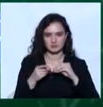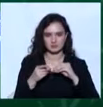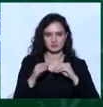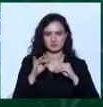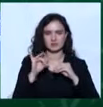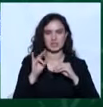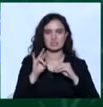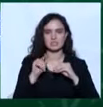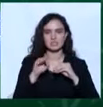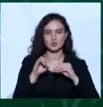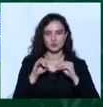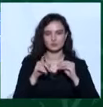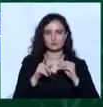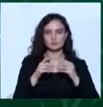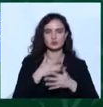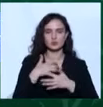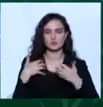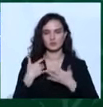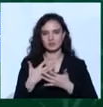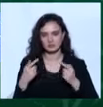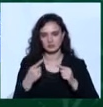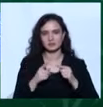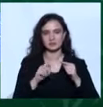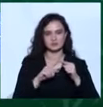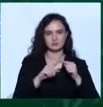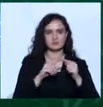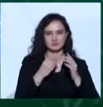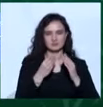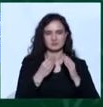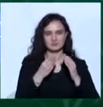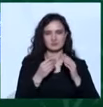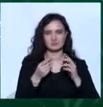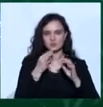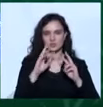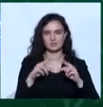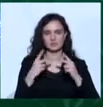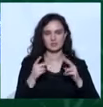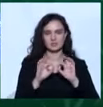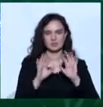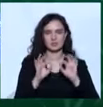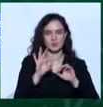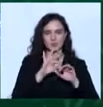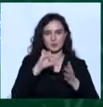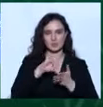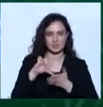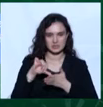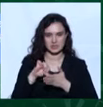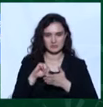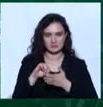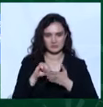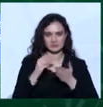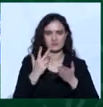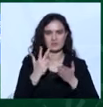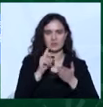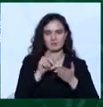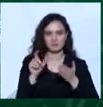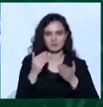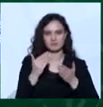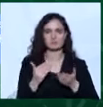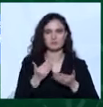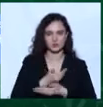transition from the wild to the domestic world. After that, we looked at our characters, White Fang and the three humans in